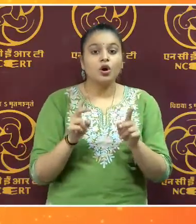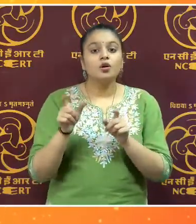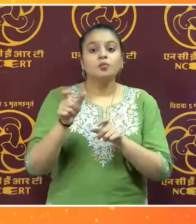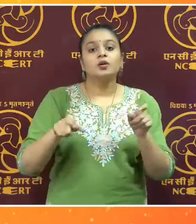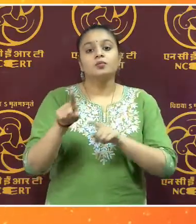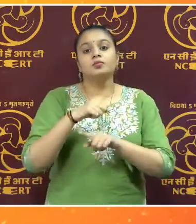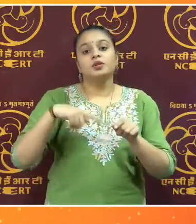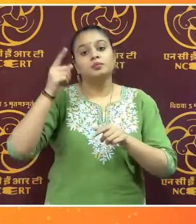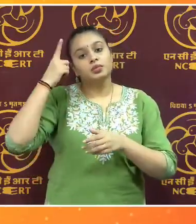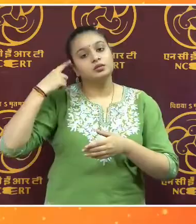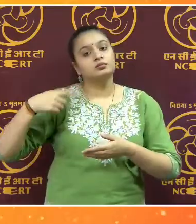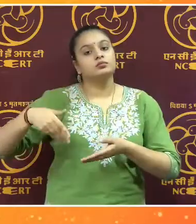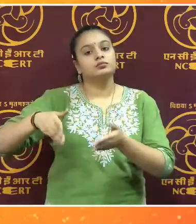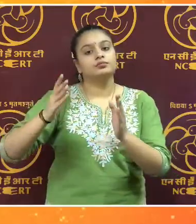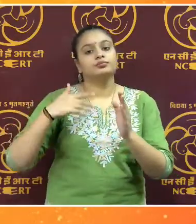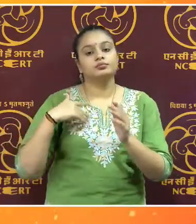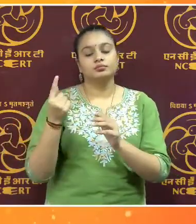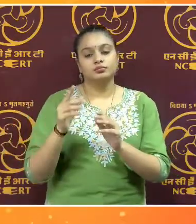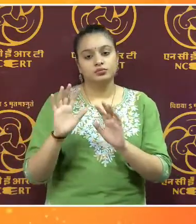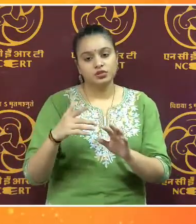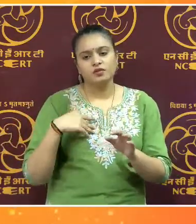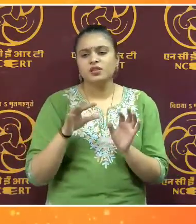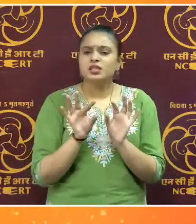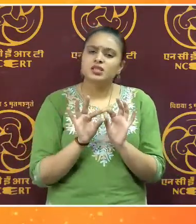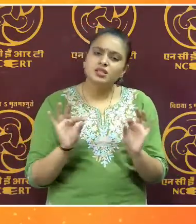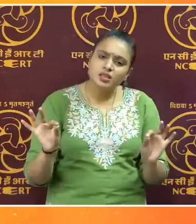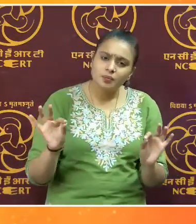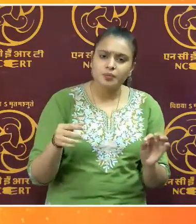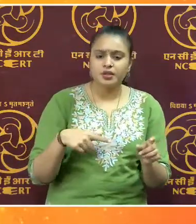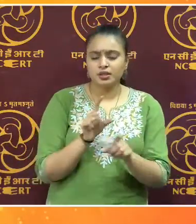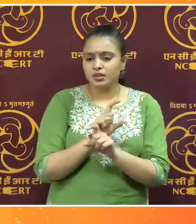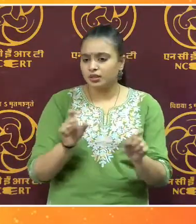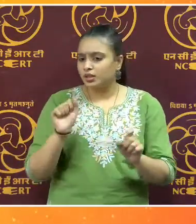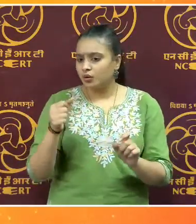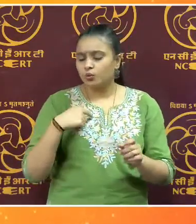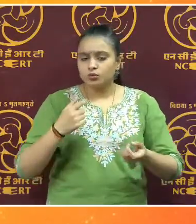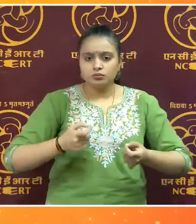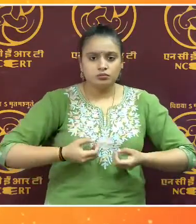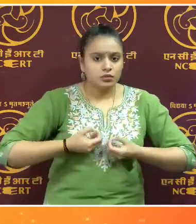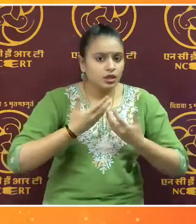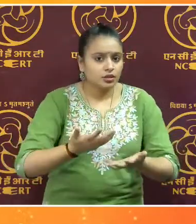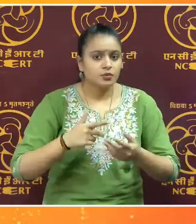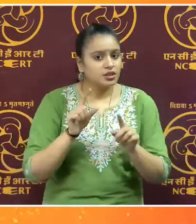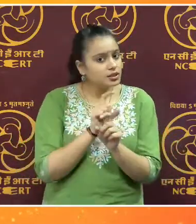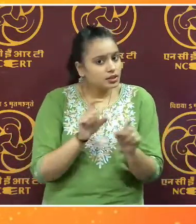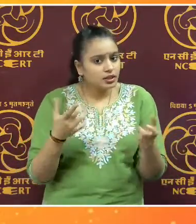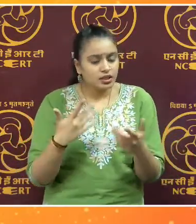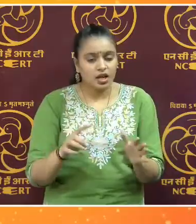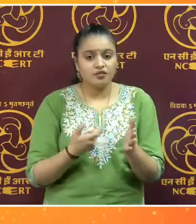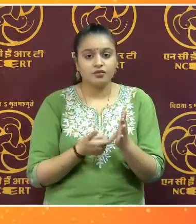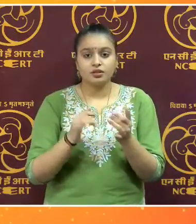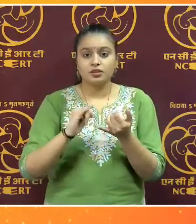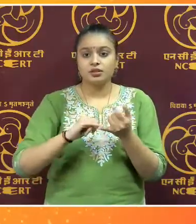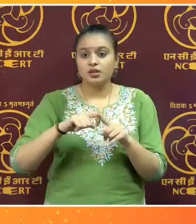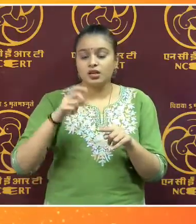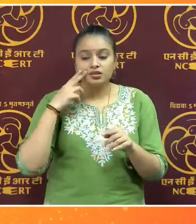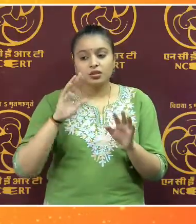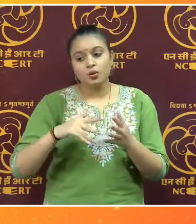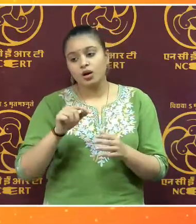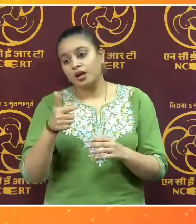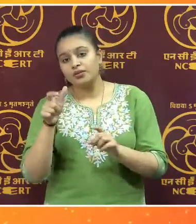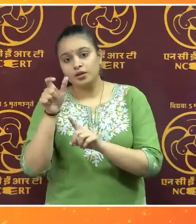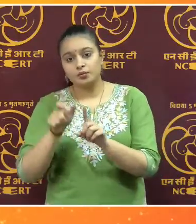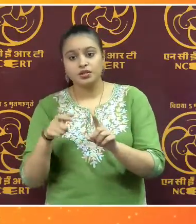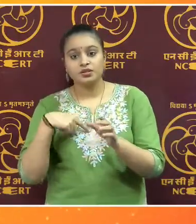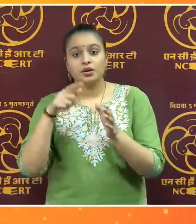on the roads. Exactly. They are very simple, they are very clear in their expressions, and how Ruskin Bond or any other author can put them